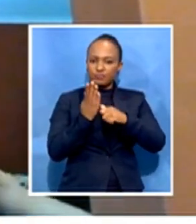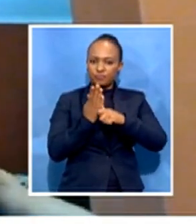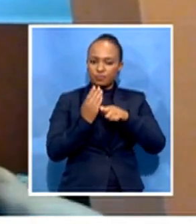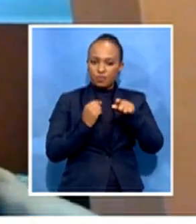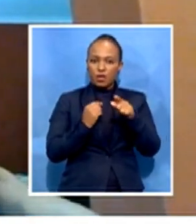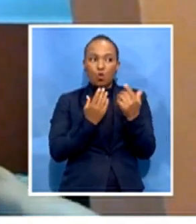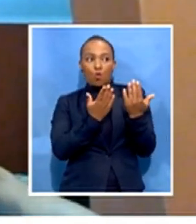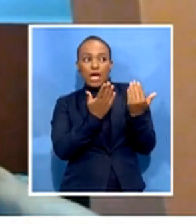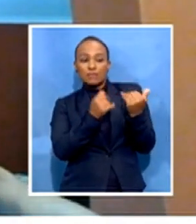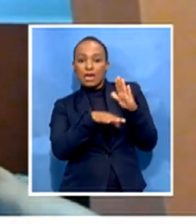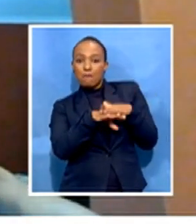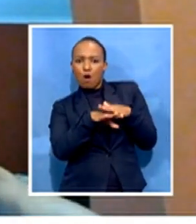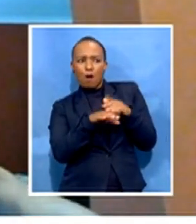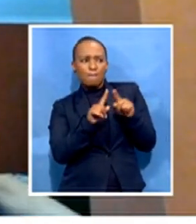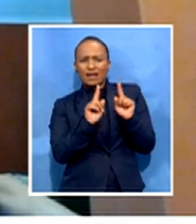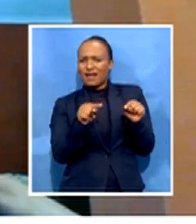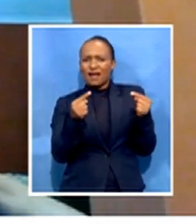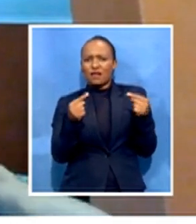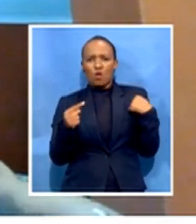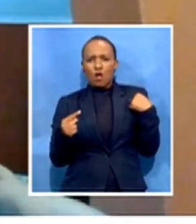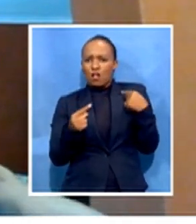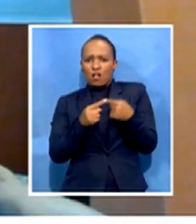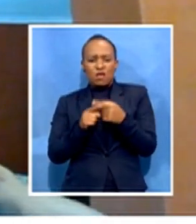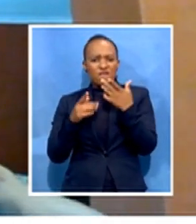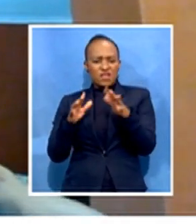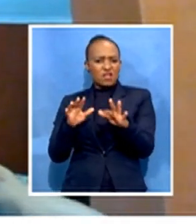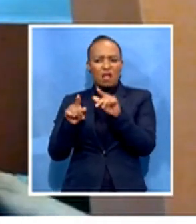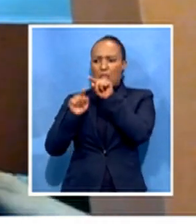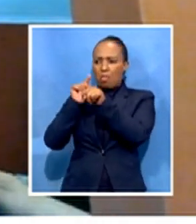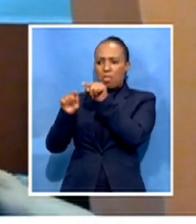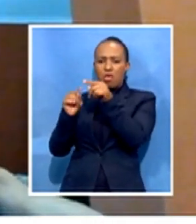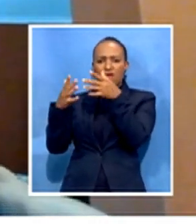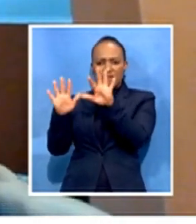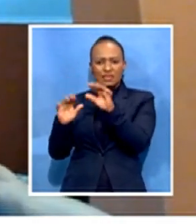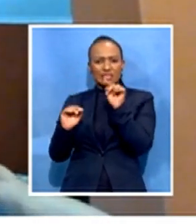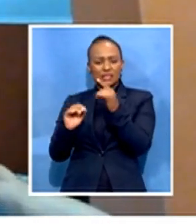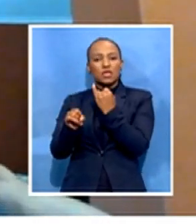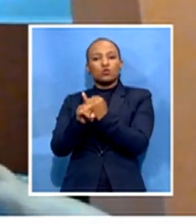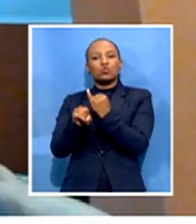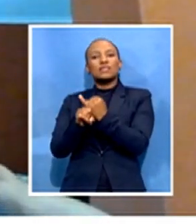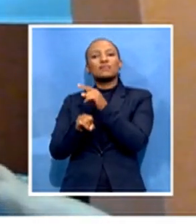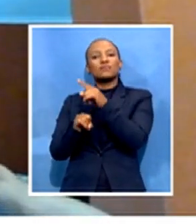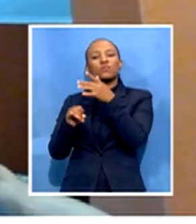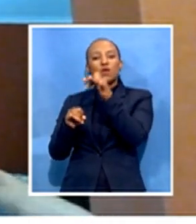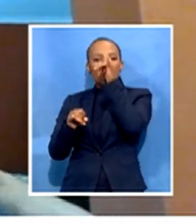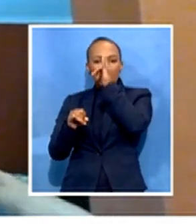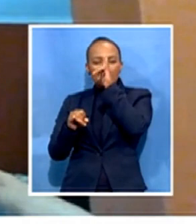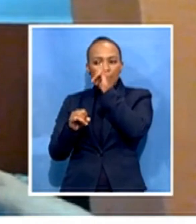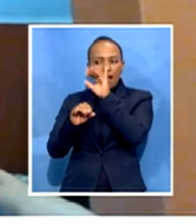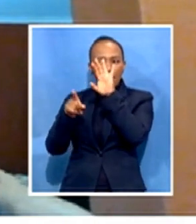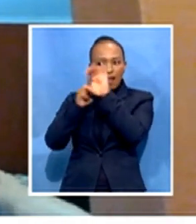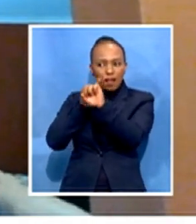been hollowed out. A lot of these institutions were in fact repurposed for criminal activity to line the pockets of